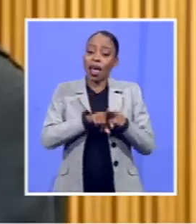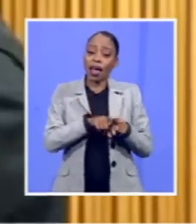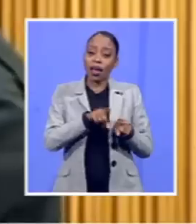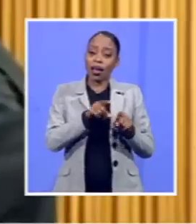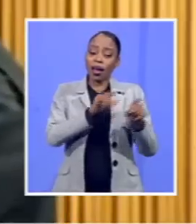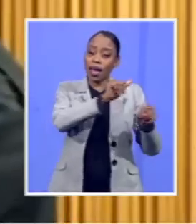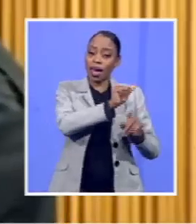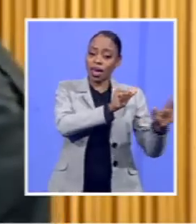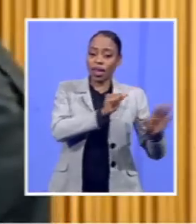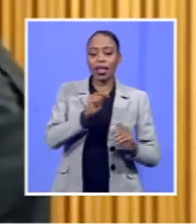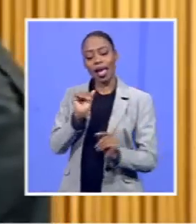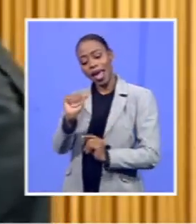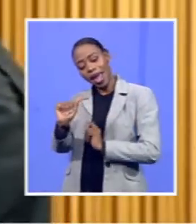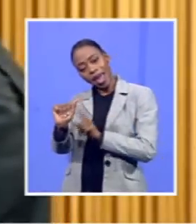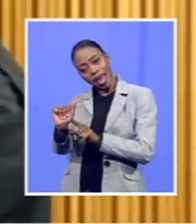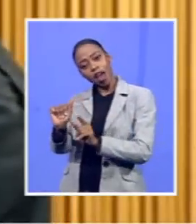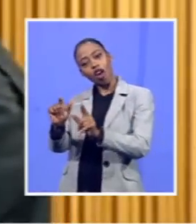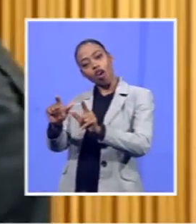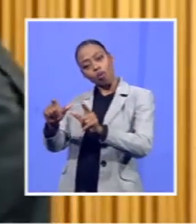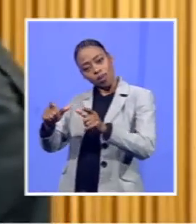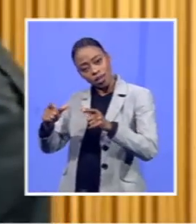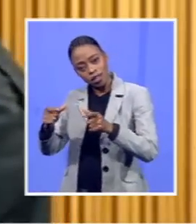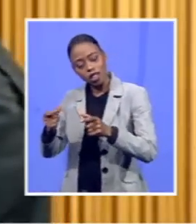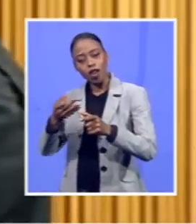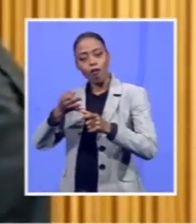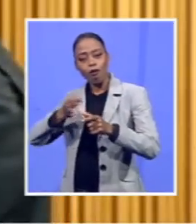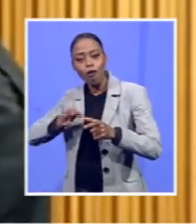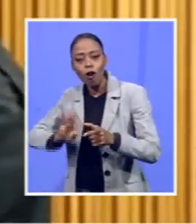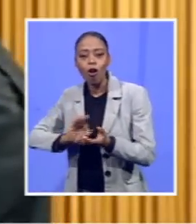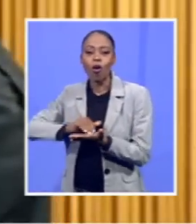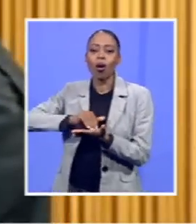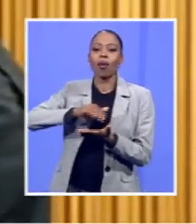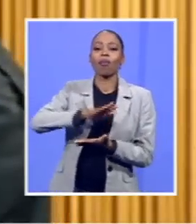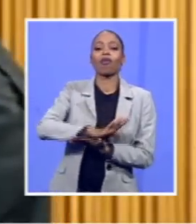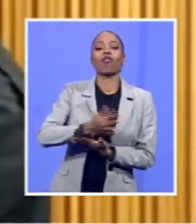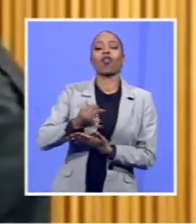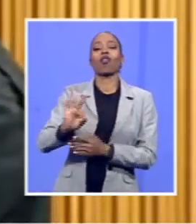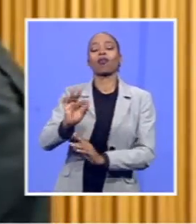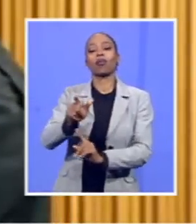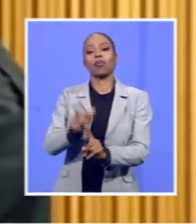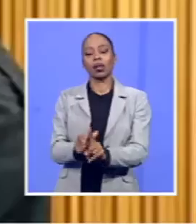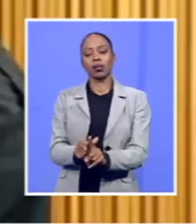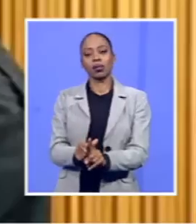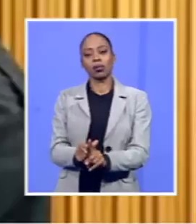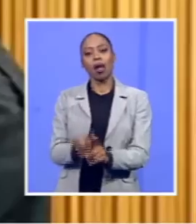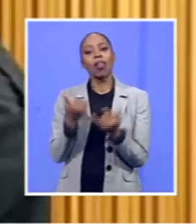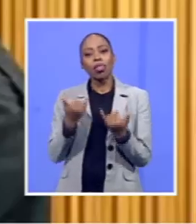They say a committee for the removal of the person. In my respectful submission, there is no